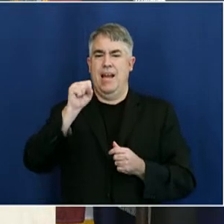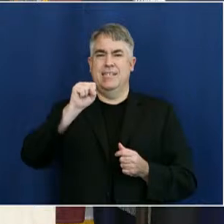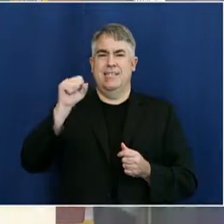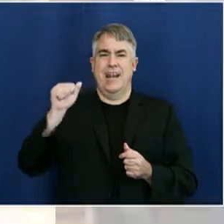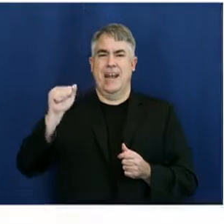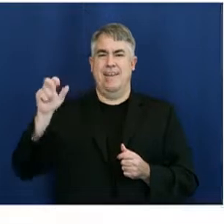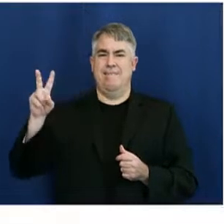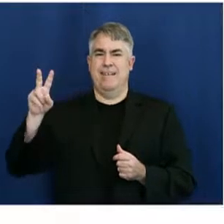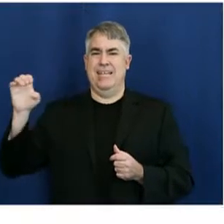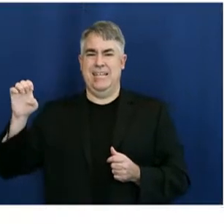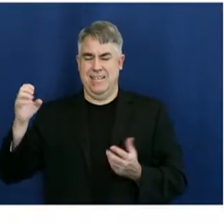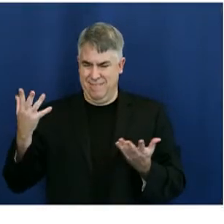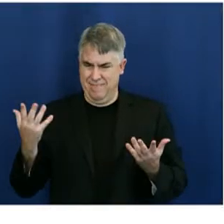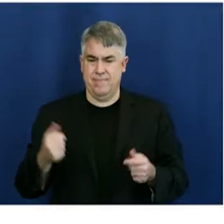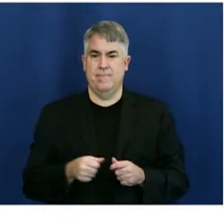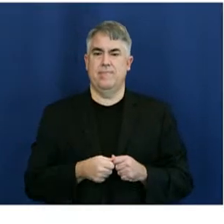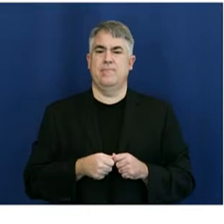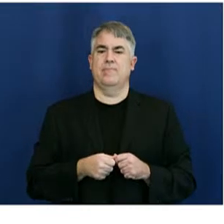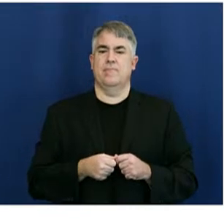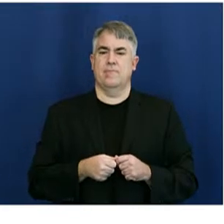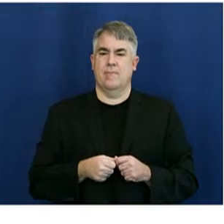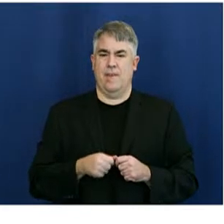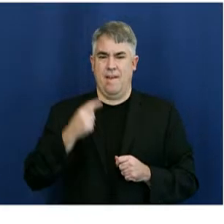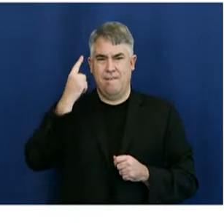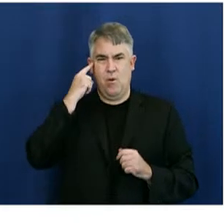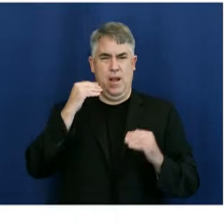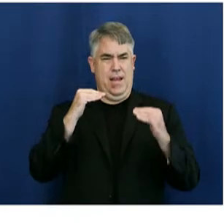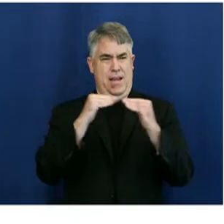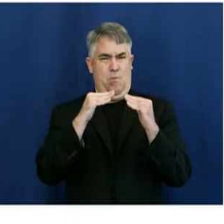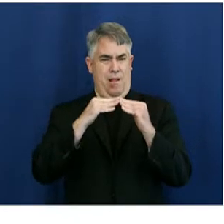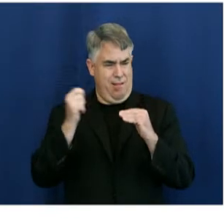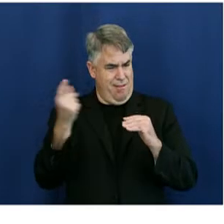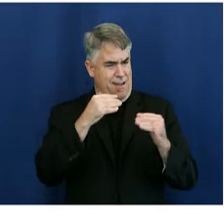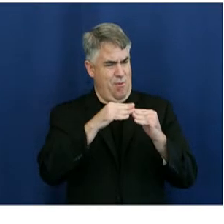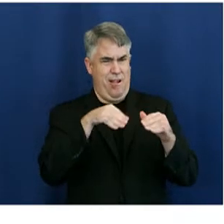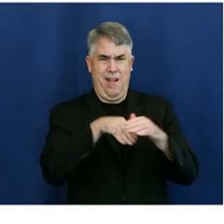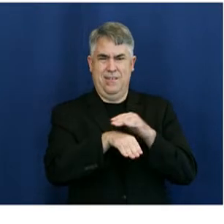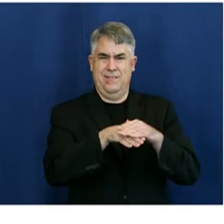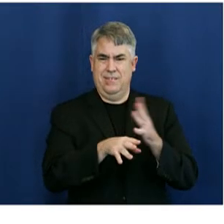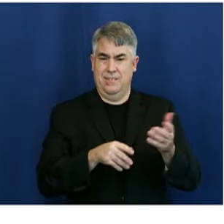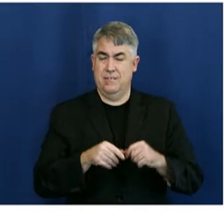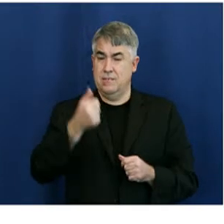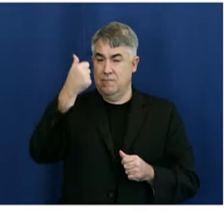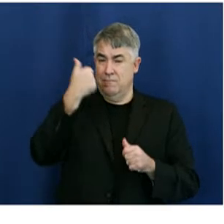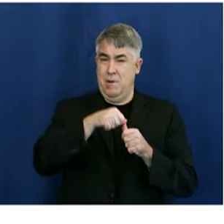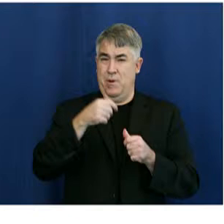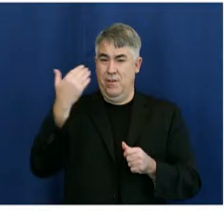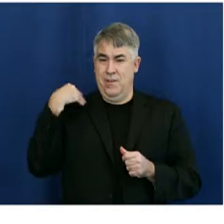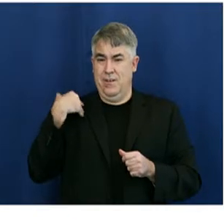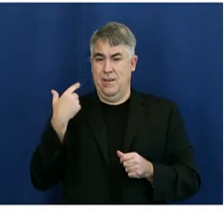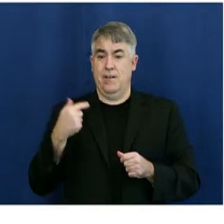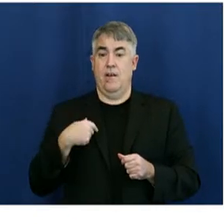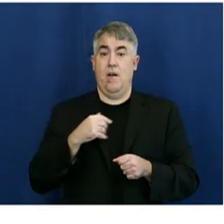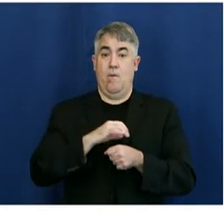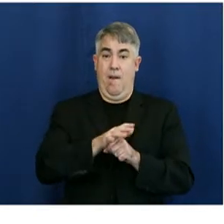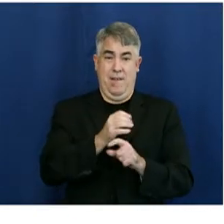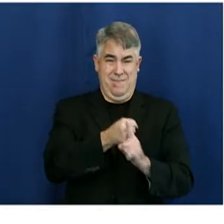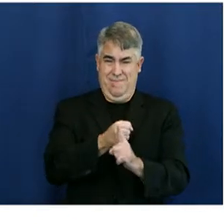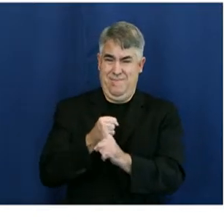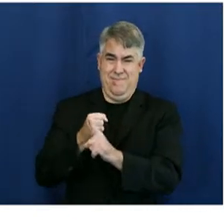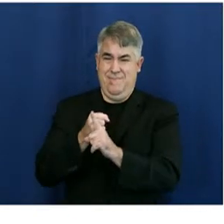vaccine equity. As we mentioned before, when COVID hit, the county partnered up with a lot of the